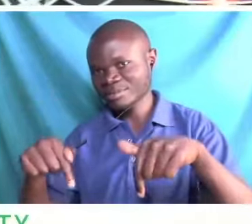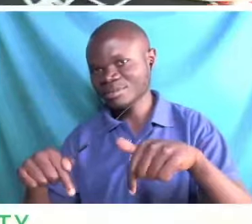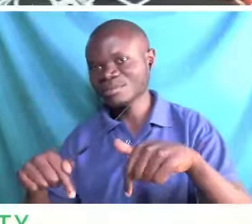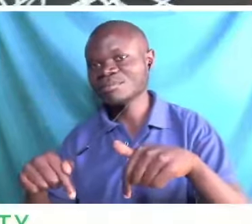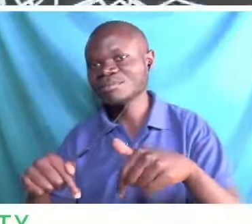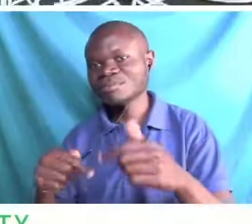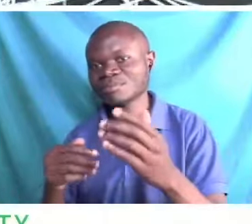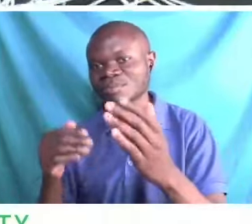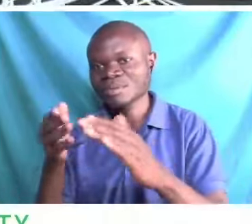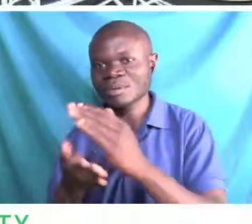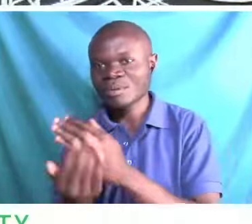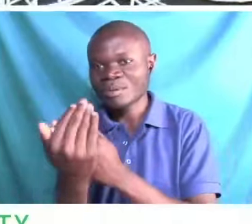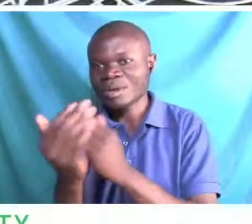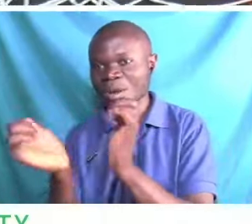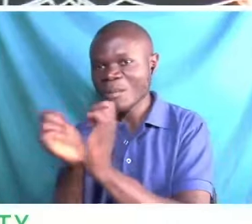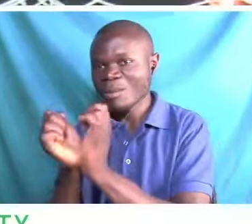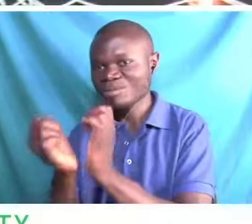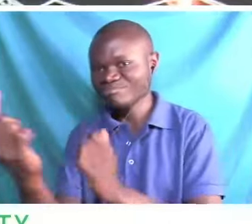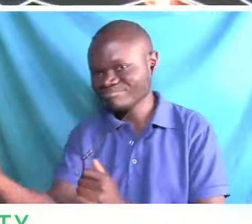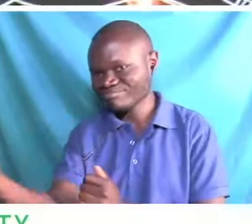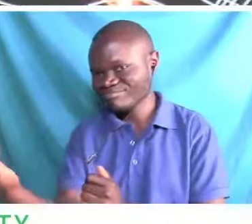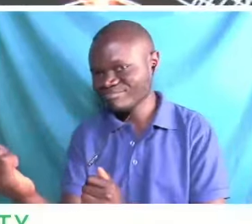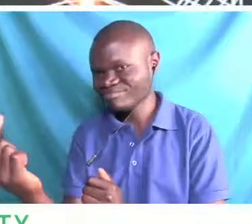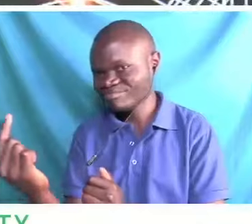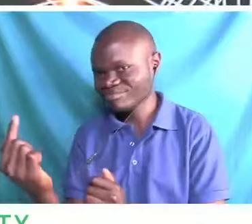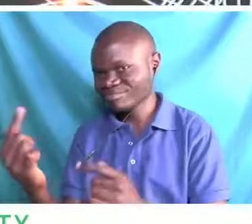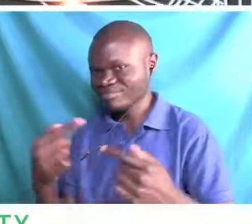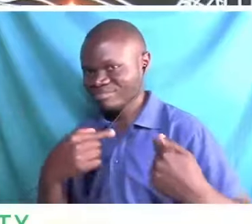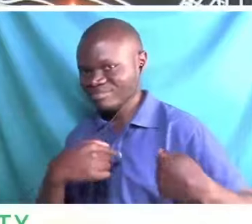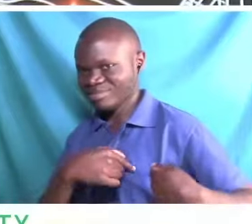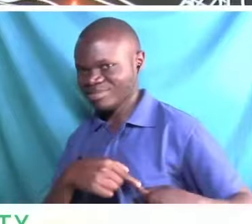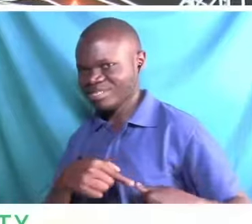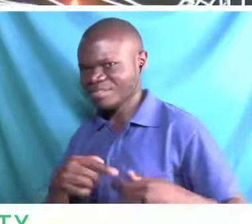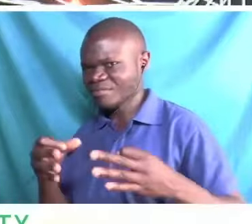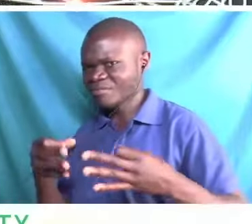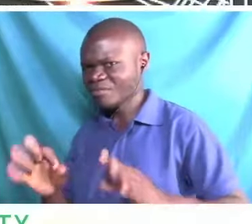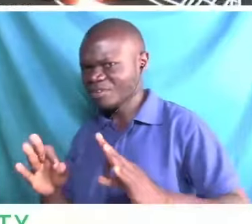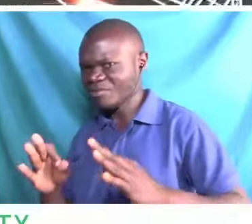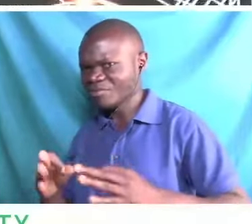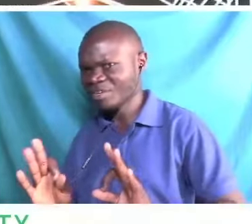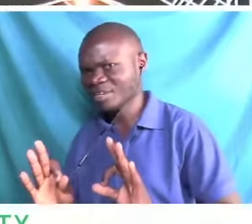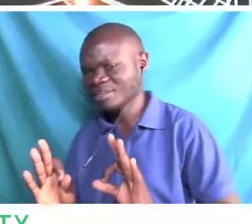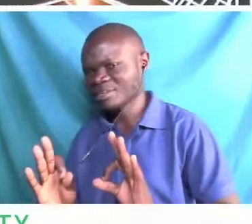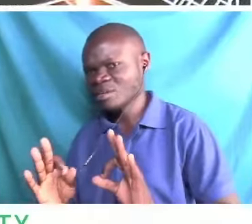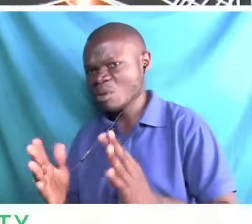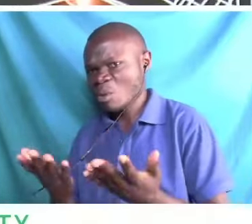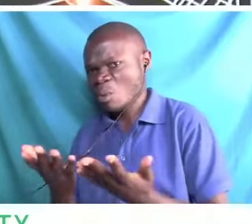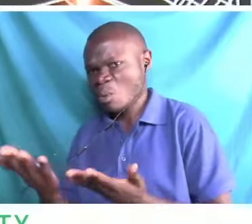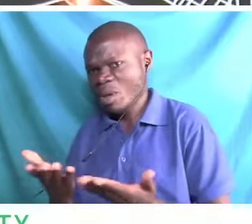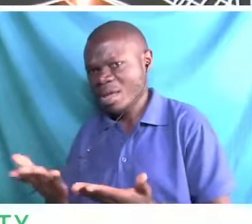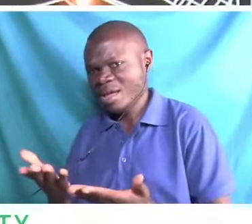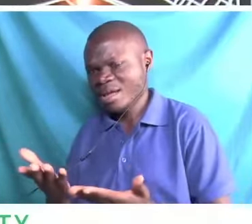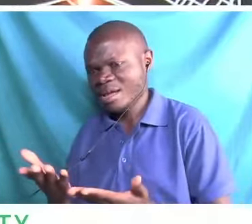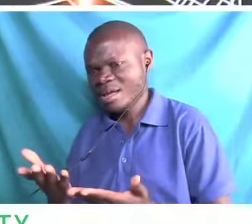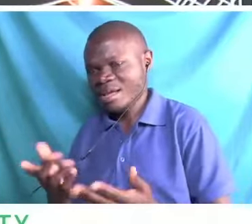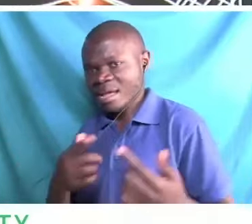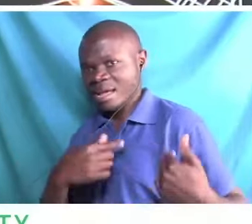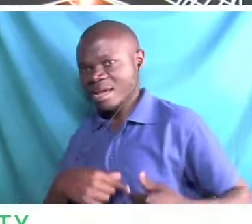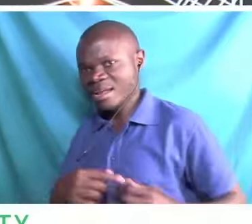That is the reminder that Paul is bringing about. Is your heart set? Where is your heart set? Where is your heart